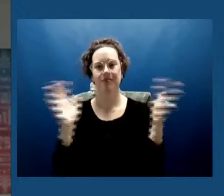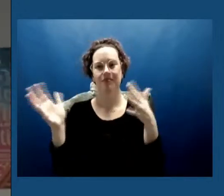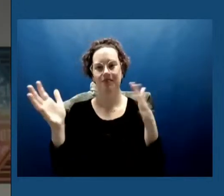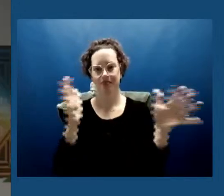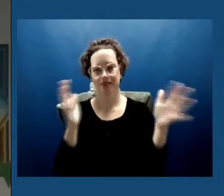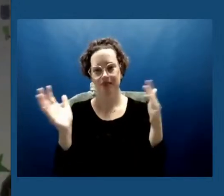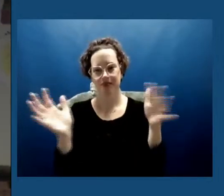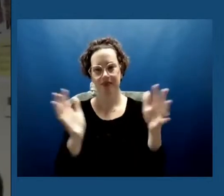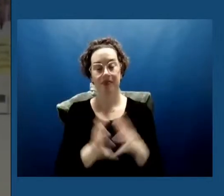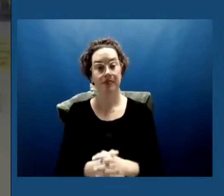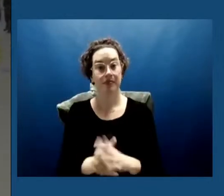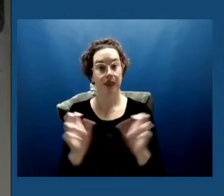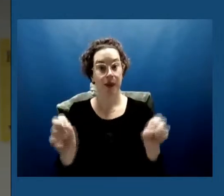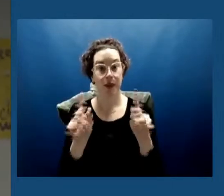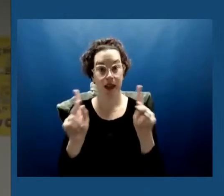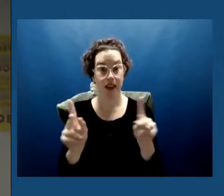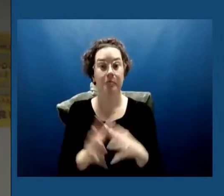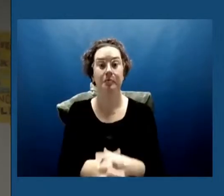Okay.